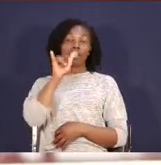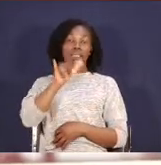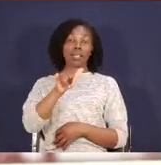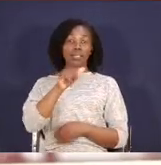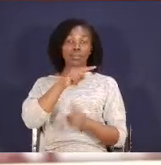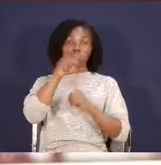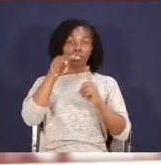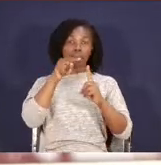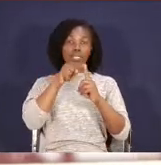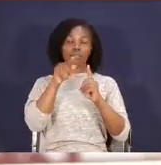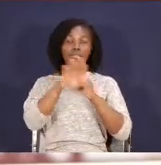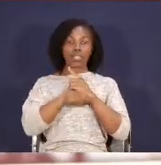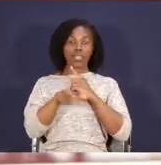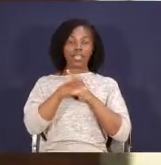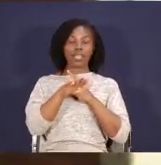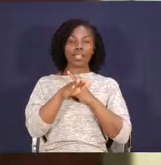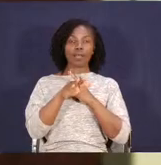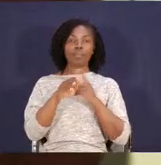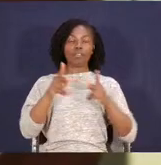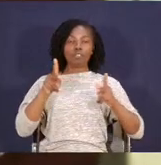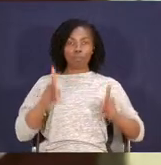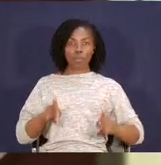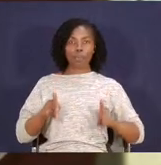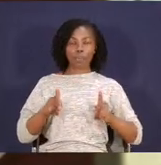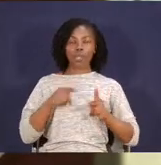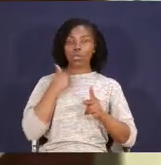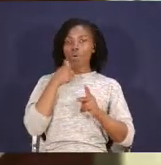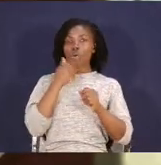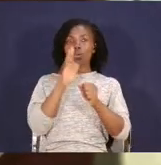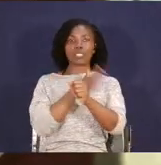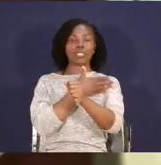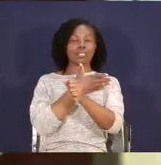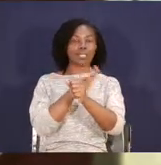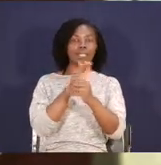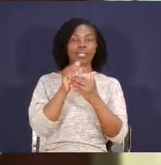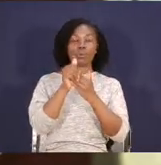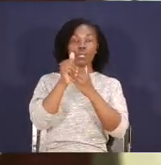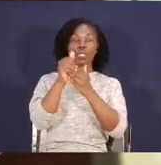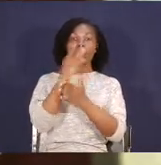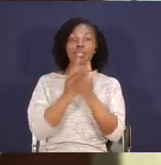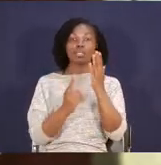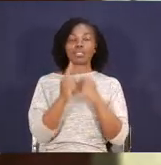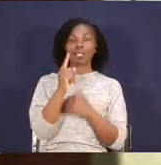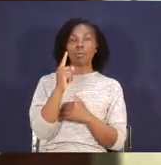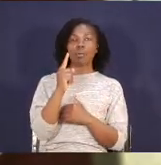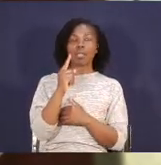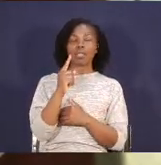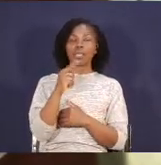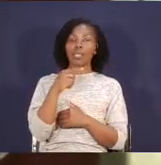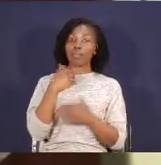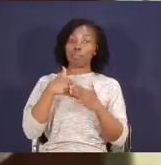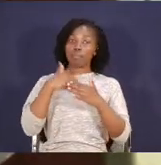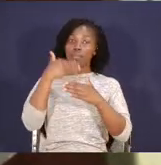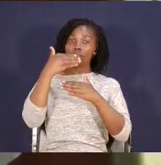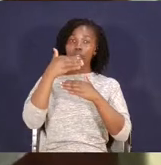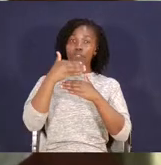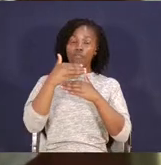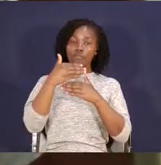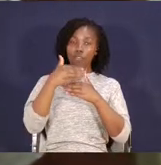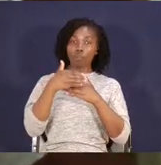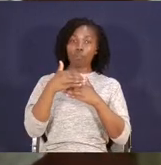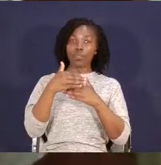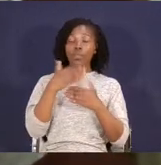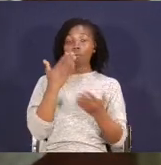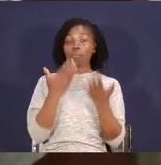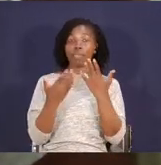back to the young people again, like these ones who sing, lead worship here, there's somebody, and I've said this before, God has given you a